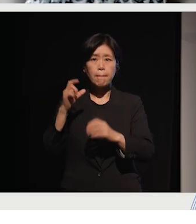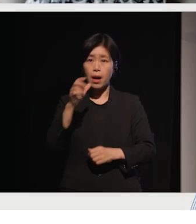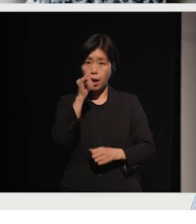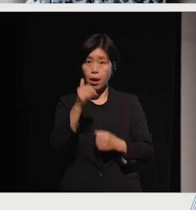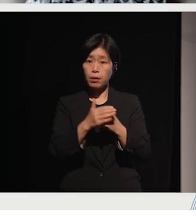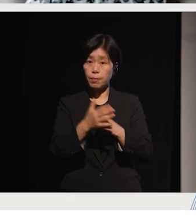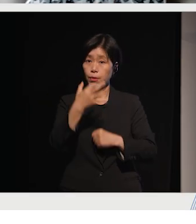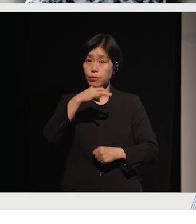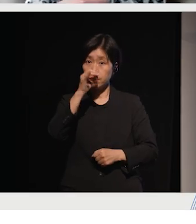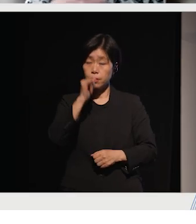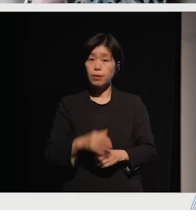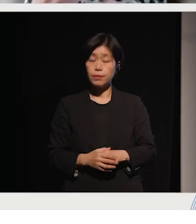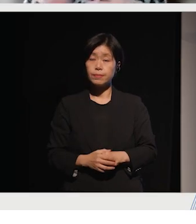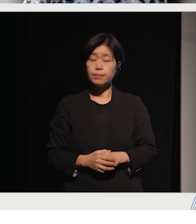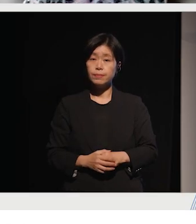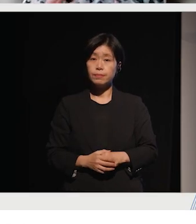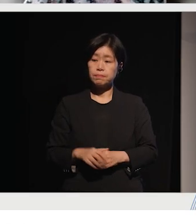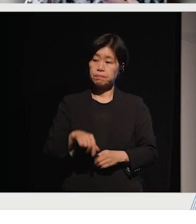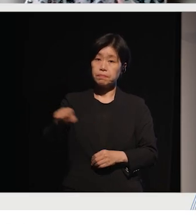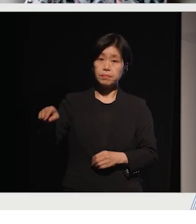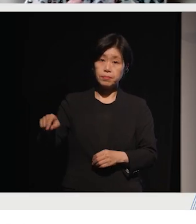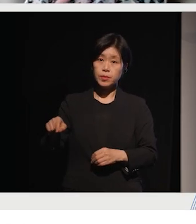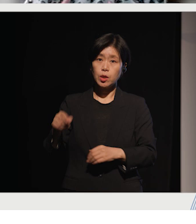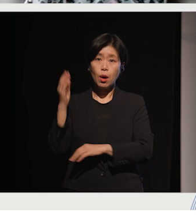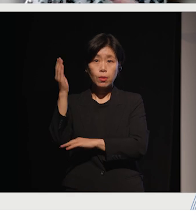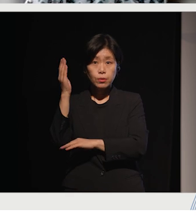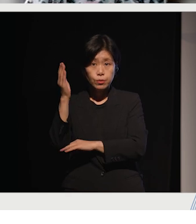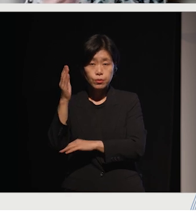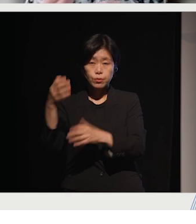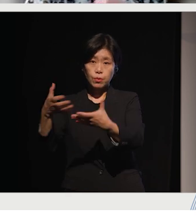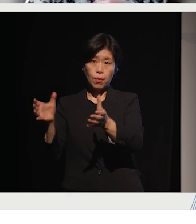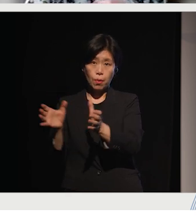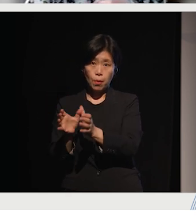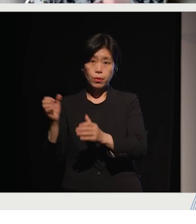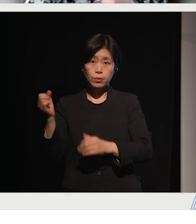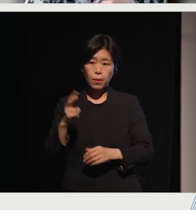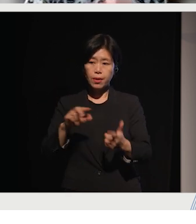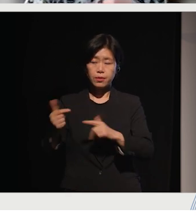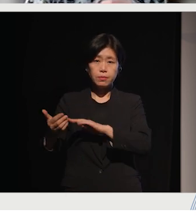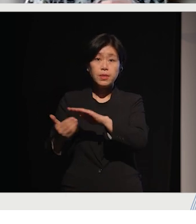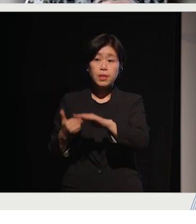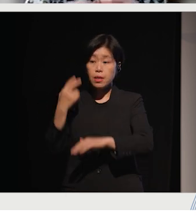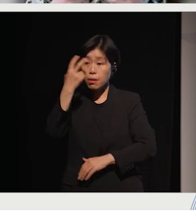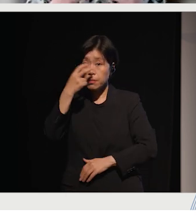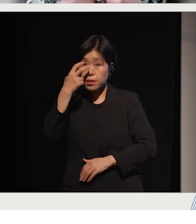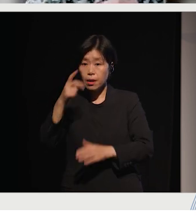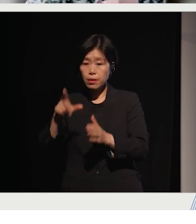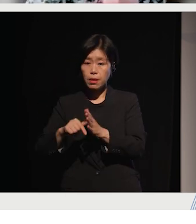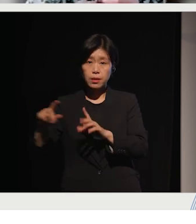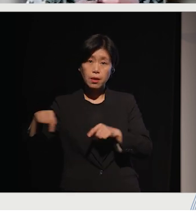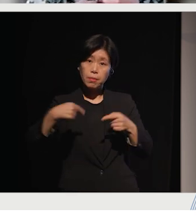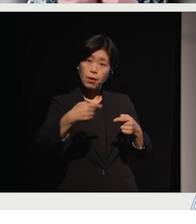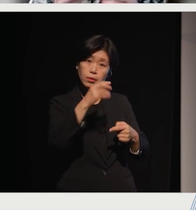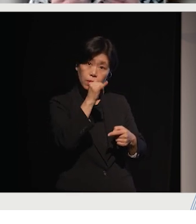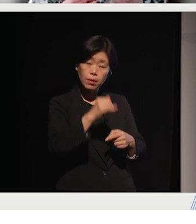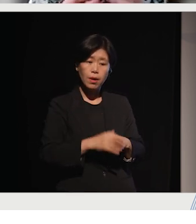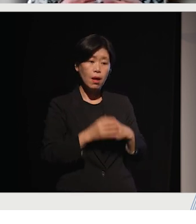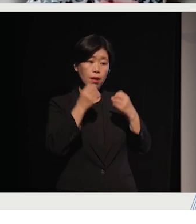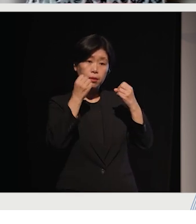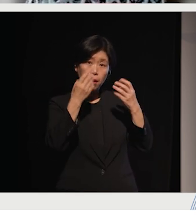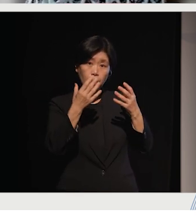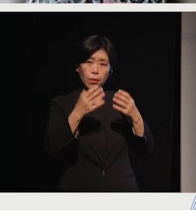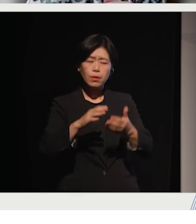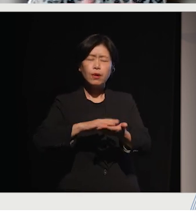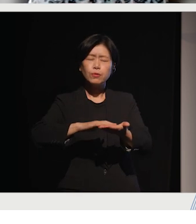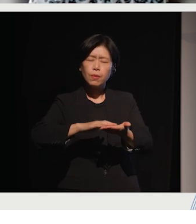focus group discussions or prototype review sessions. Maybe they're reviewing new types of tactile experiences or things you